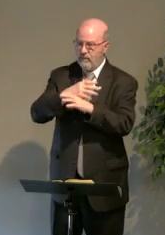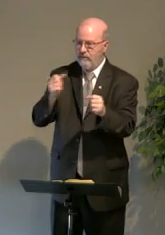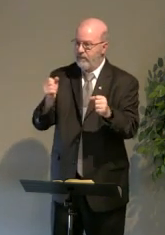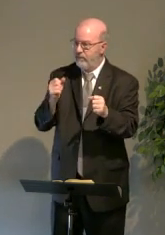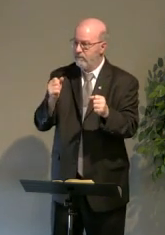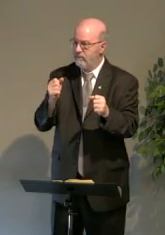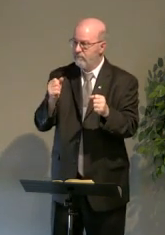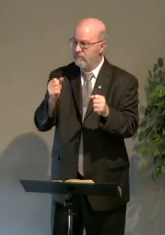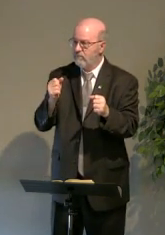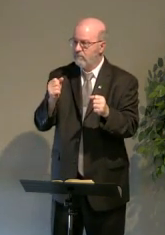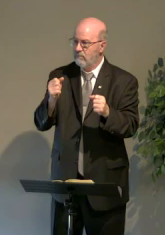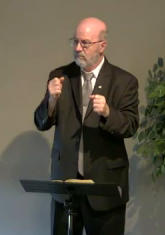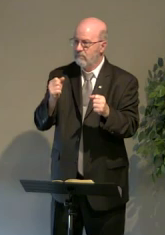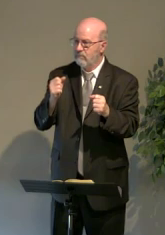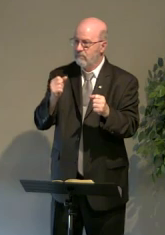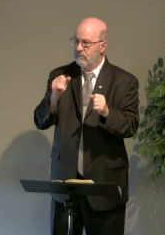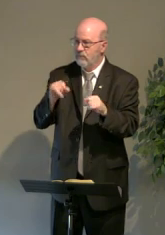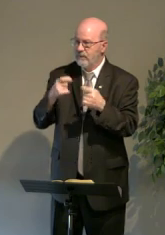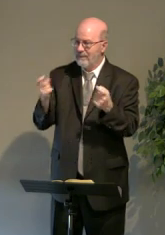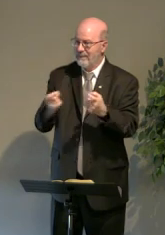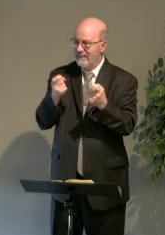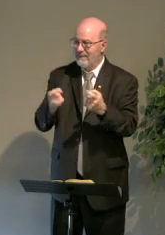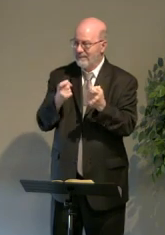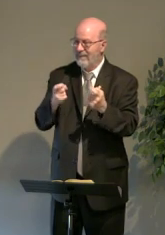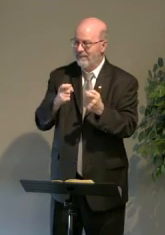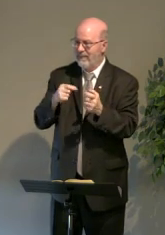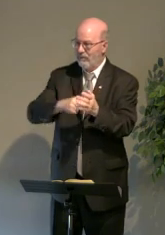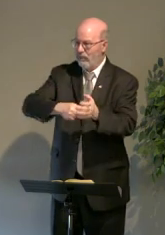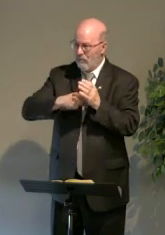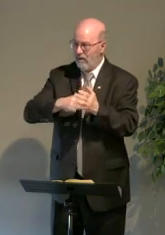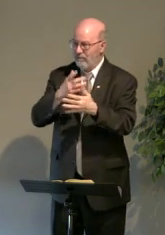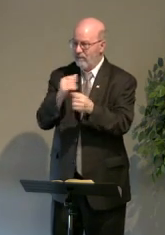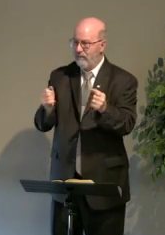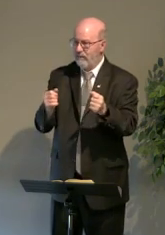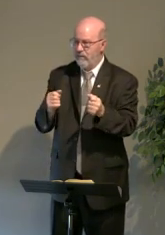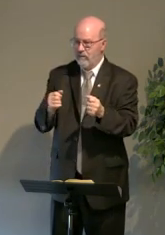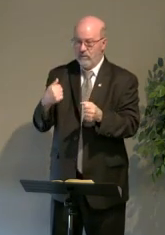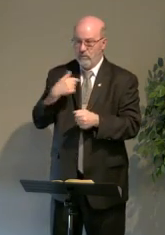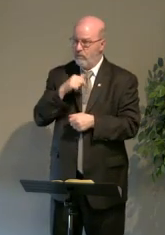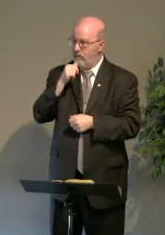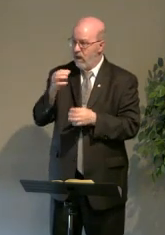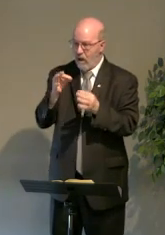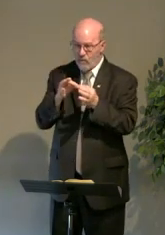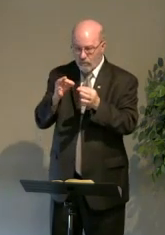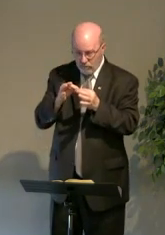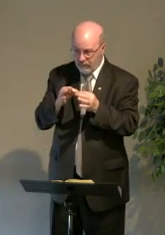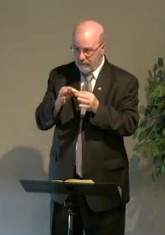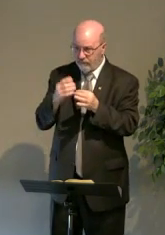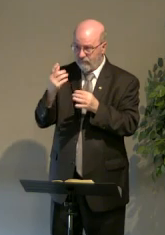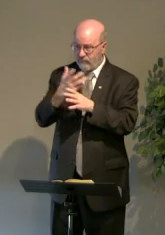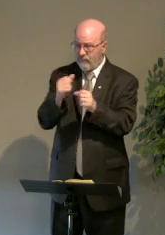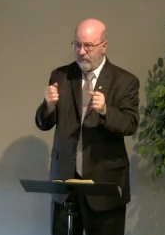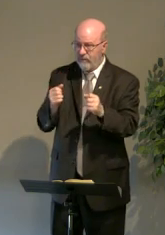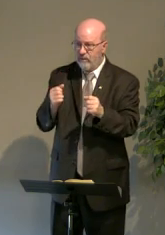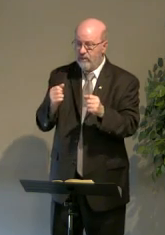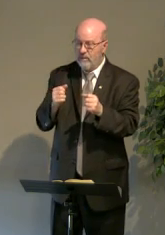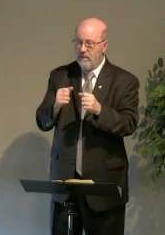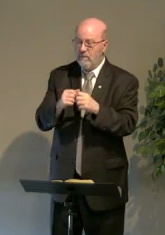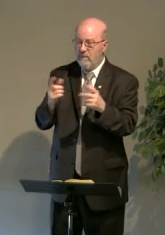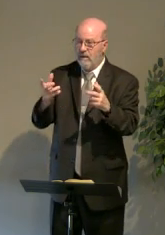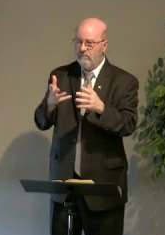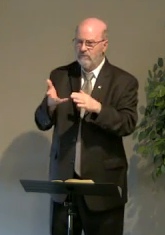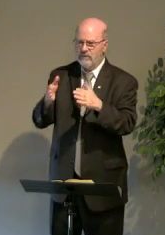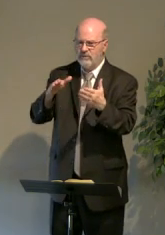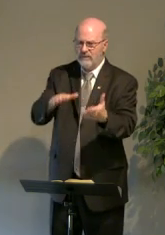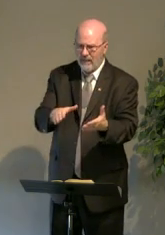which is only the sin that necessitates it, right? We don't bring a worthiness to salvation. We bring this great death,